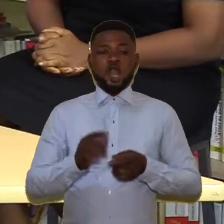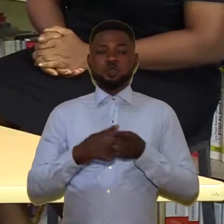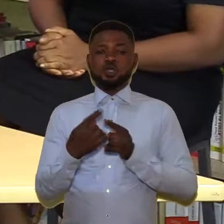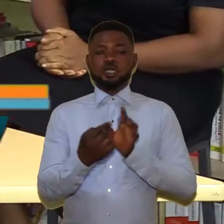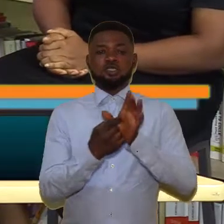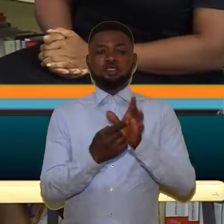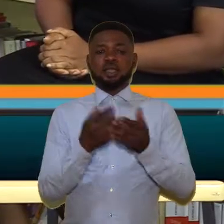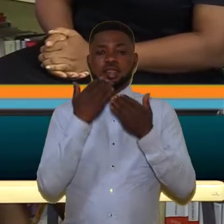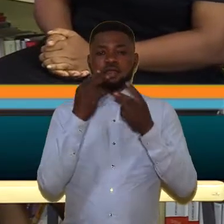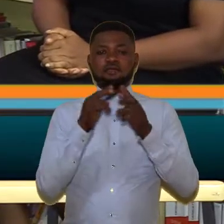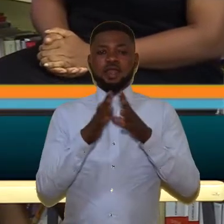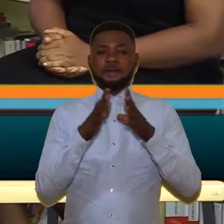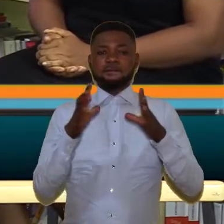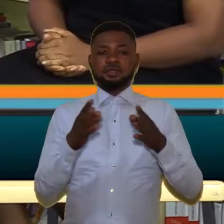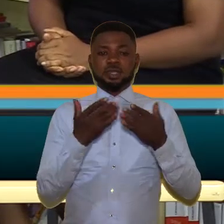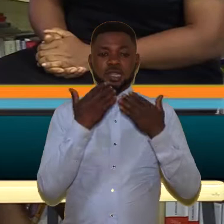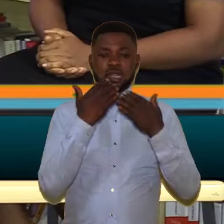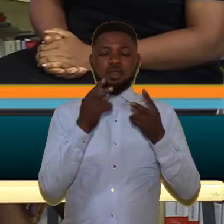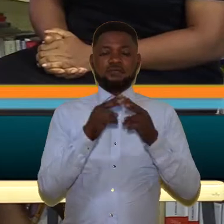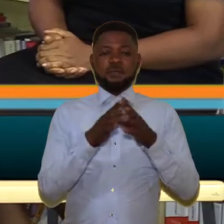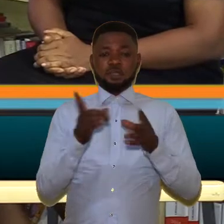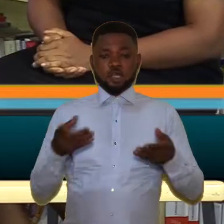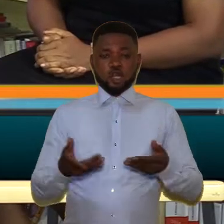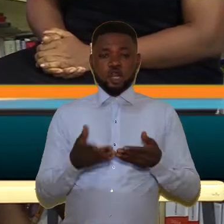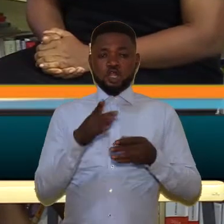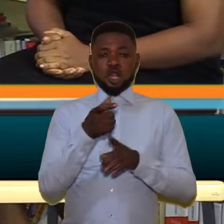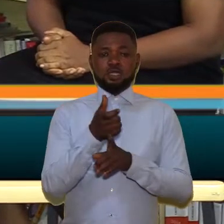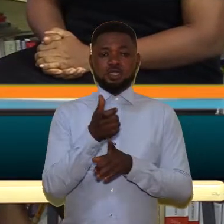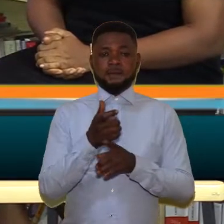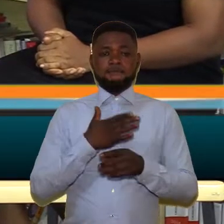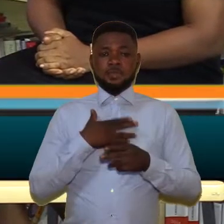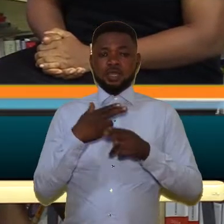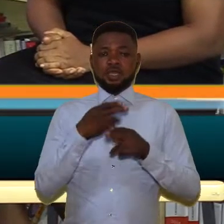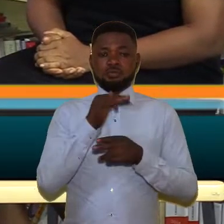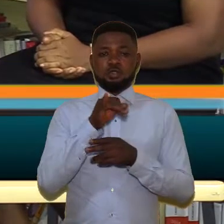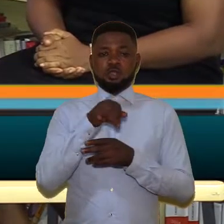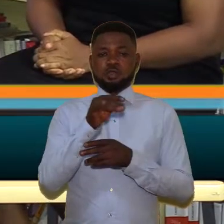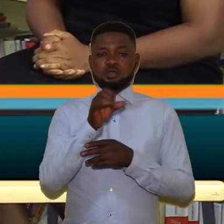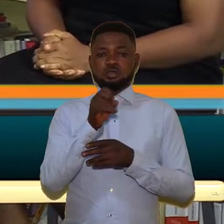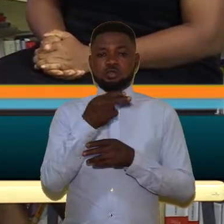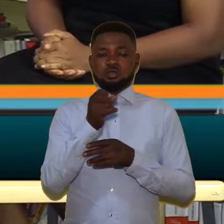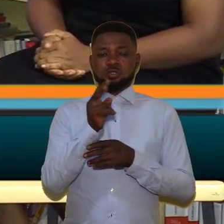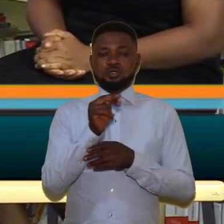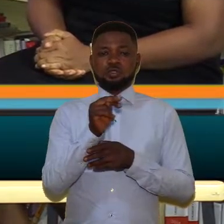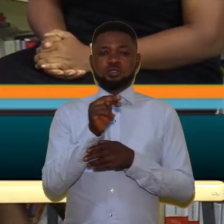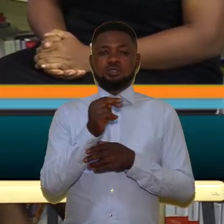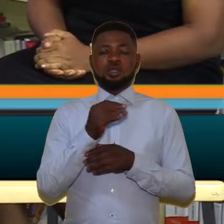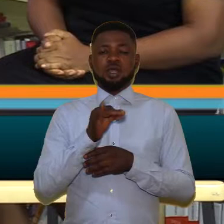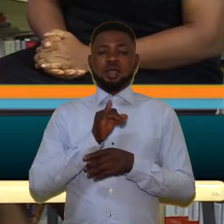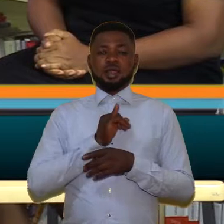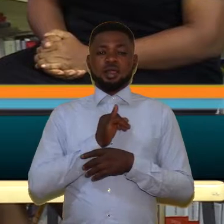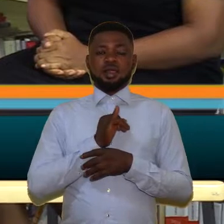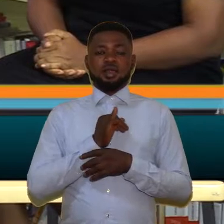Welcome to the show. Thank you very much. Can you please introduce yourself? Okay, my name is Johnson Sivowaku.